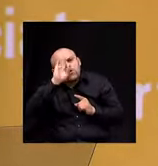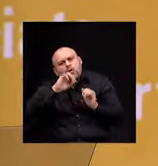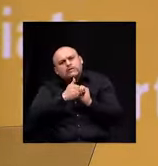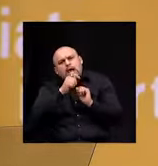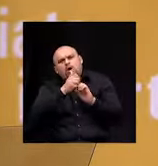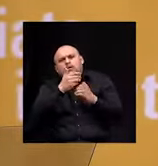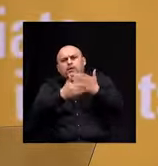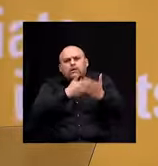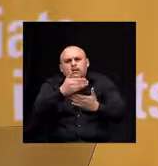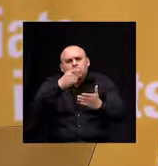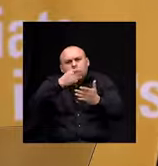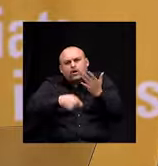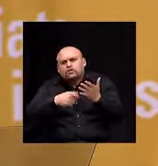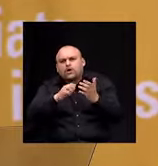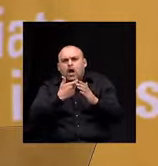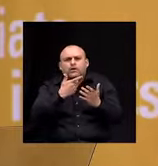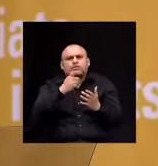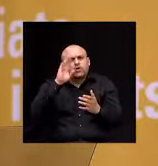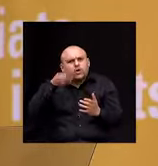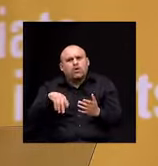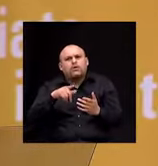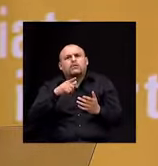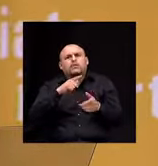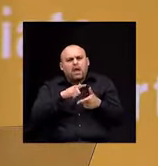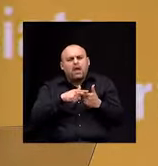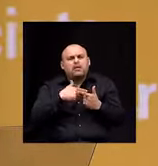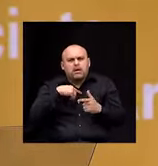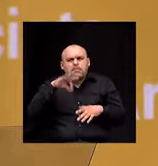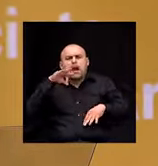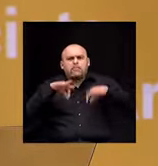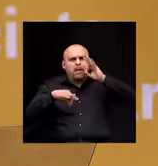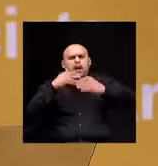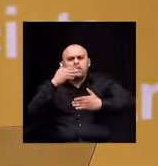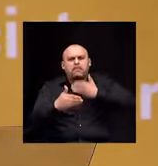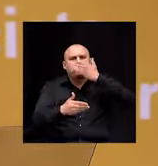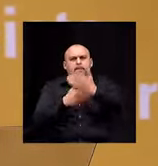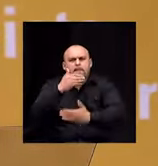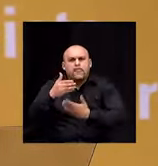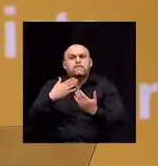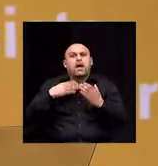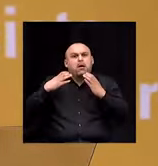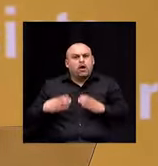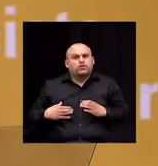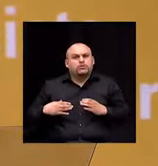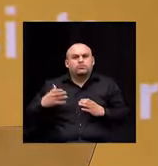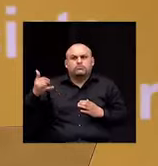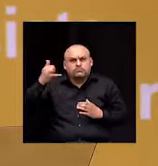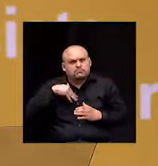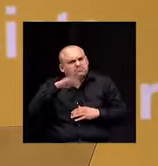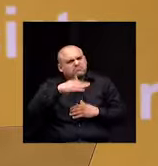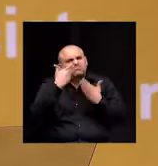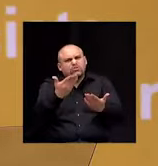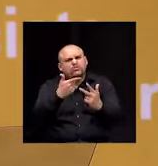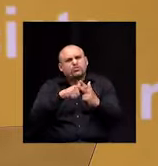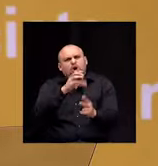about caustic soda. And on we went. So my customers asked me to start my own